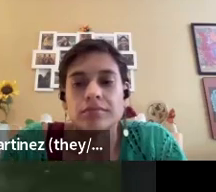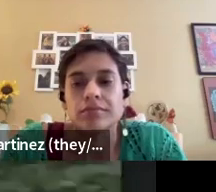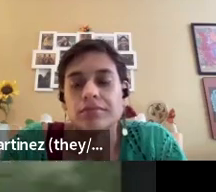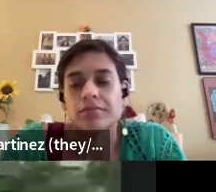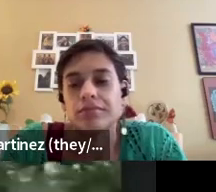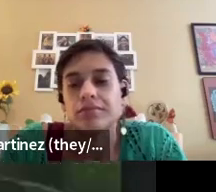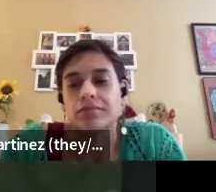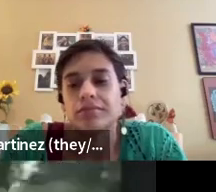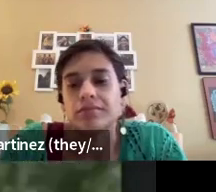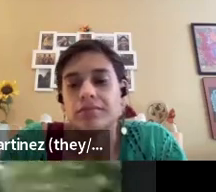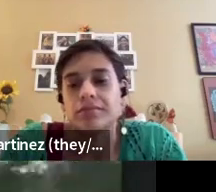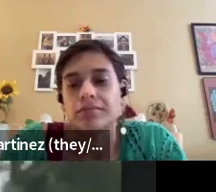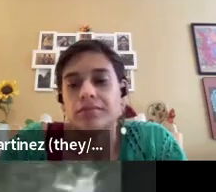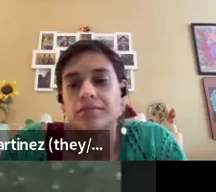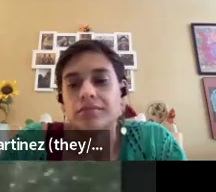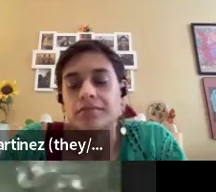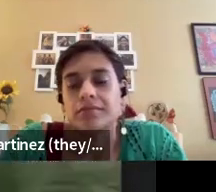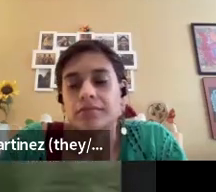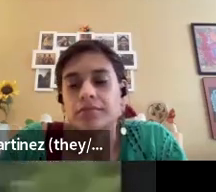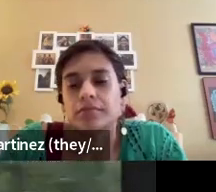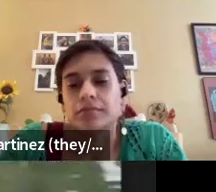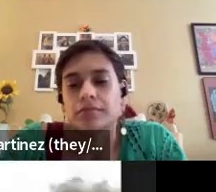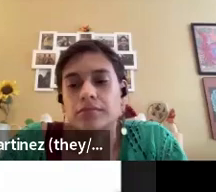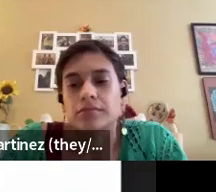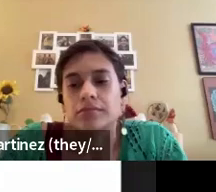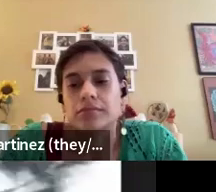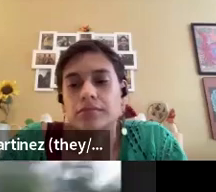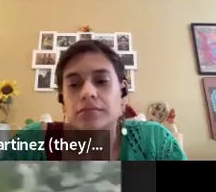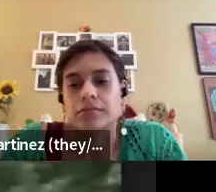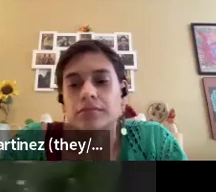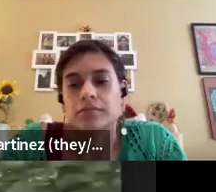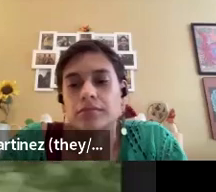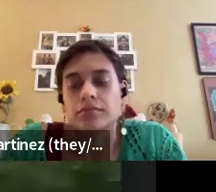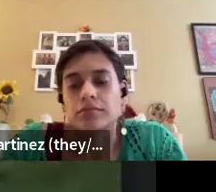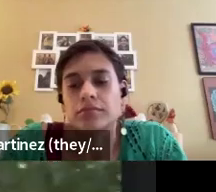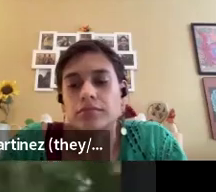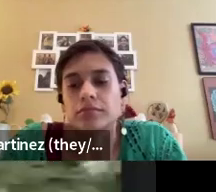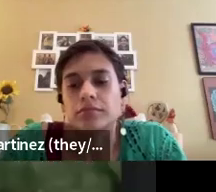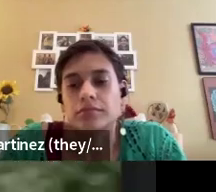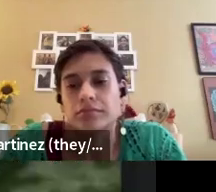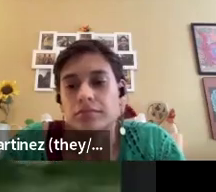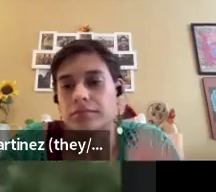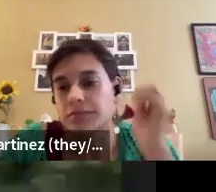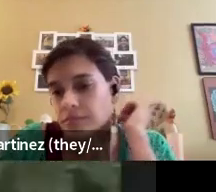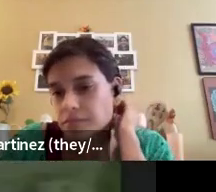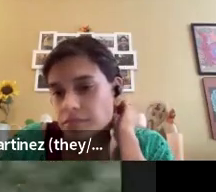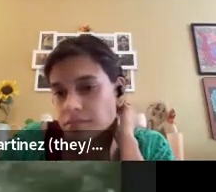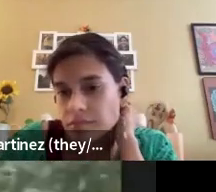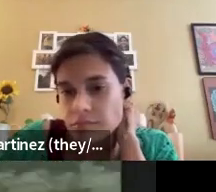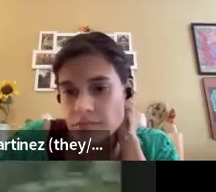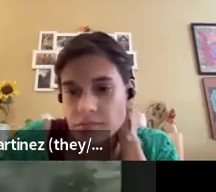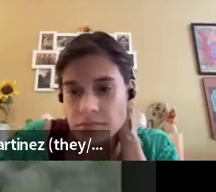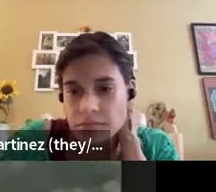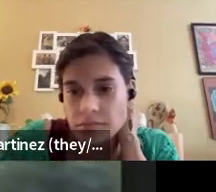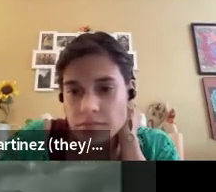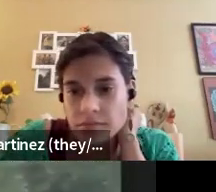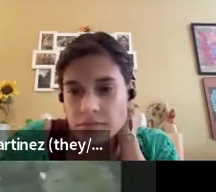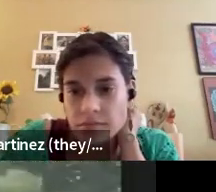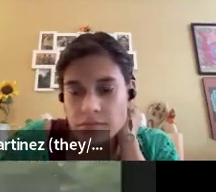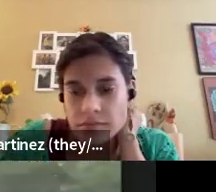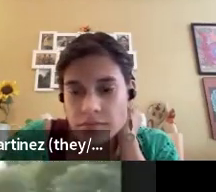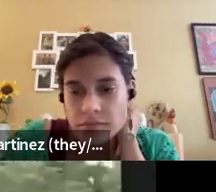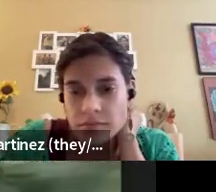formed. Housing is a human right, and everybody deserves fair, affordable housing and decent housing. Amen. Yeah,